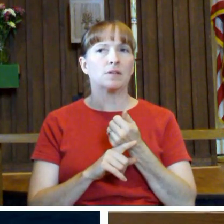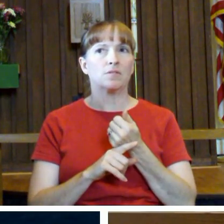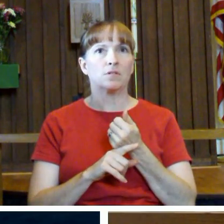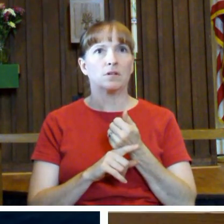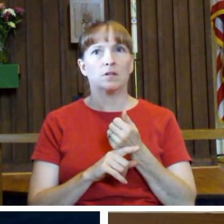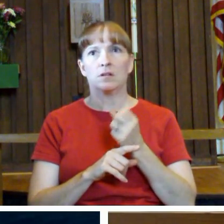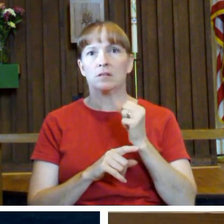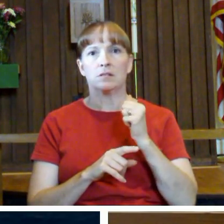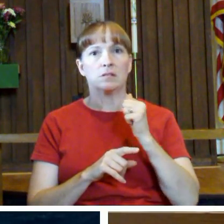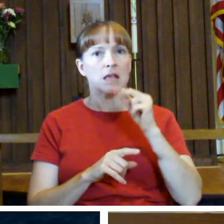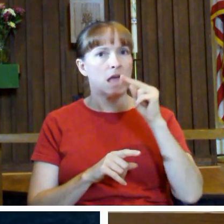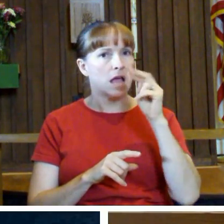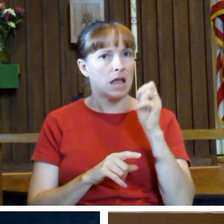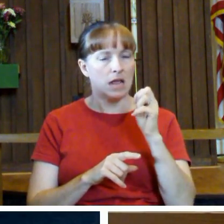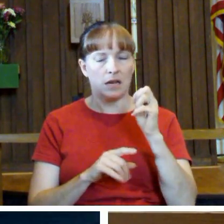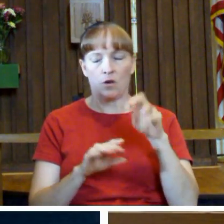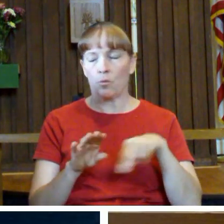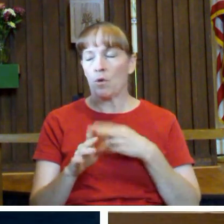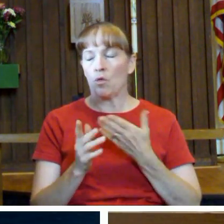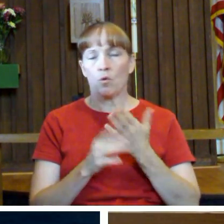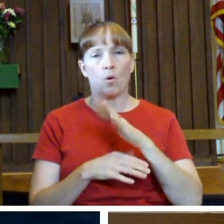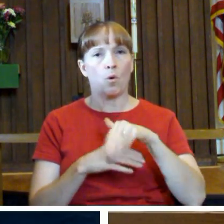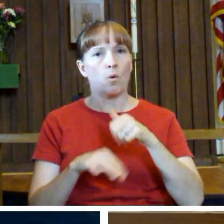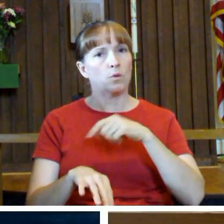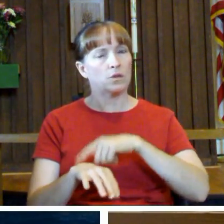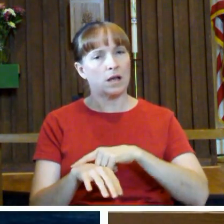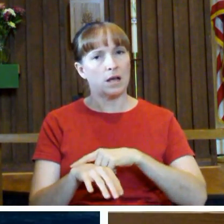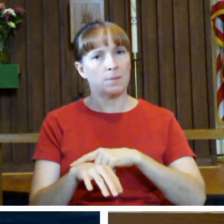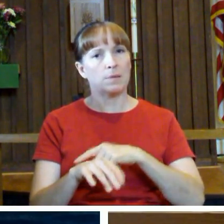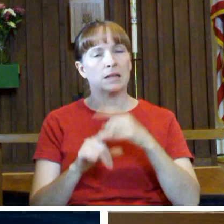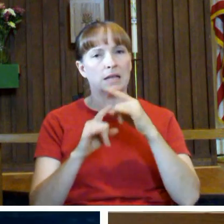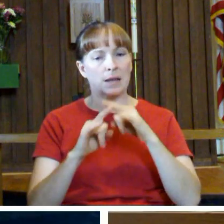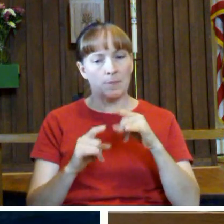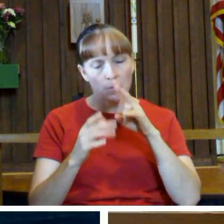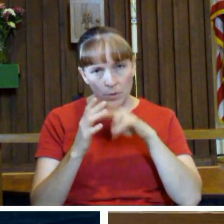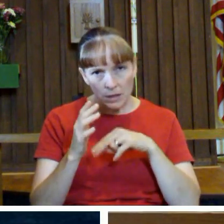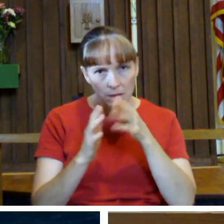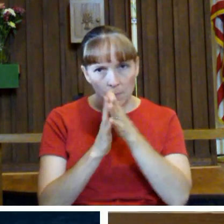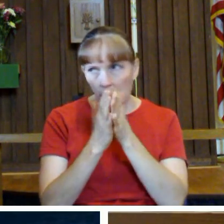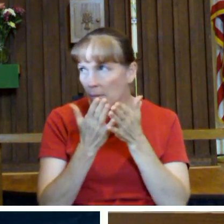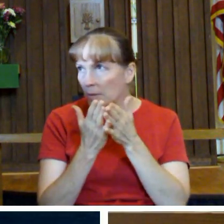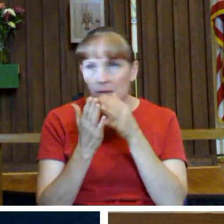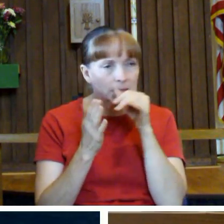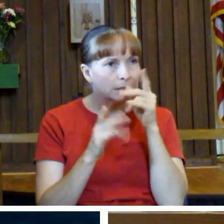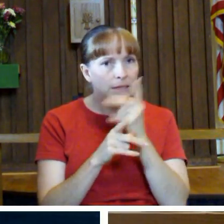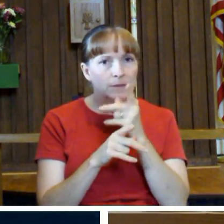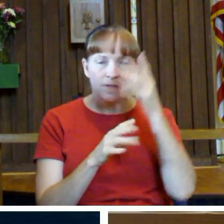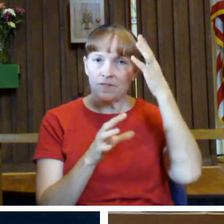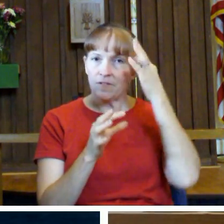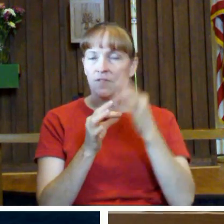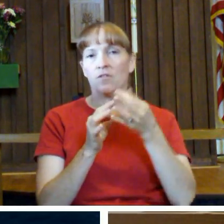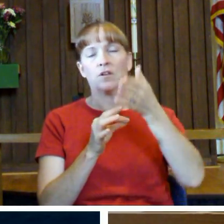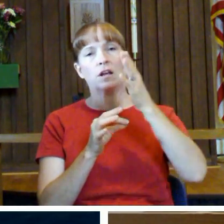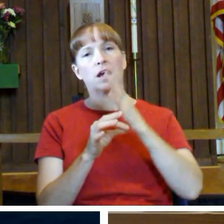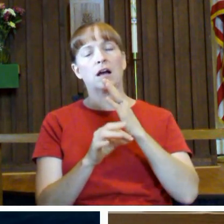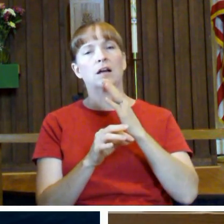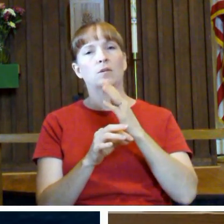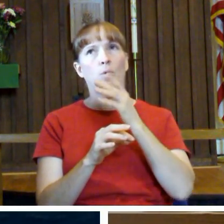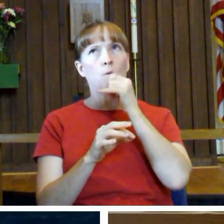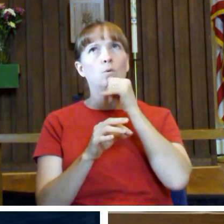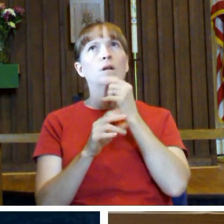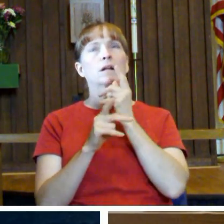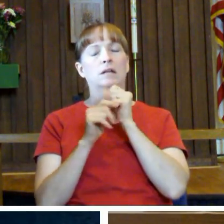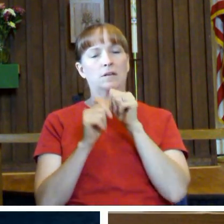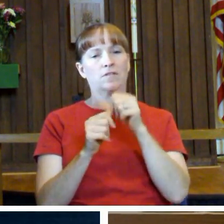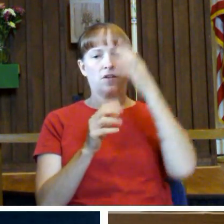and together through her entire time in the concentration camp by reading the Bible, remaining faithful to God, who remains faithful to